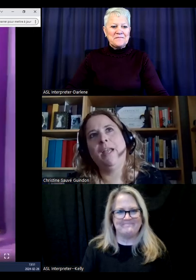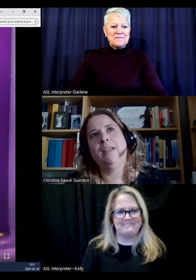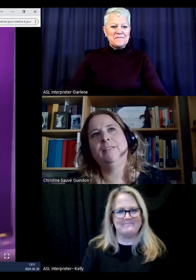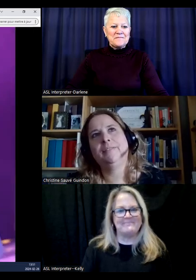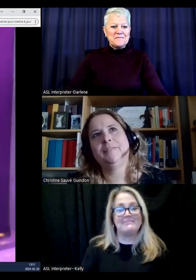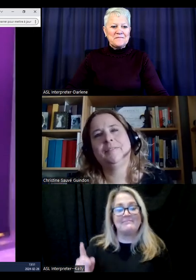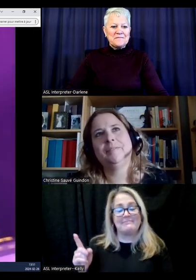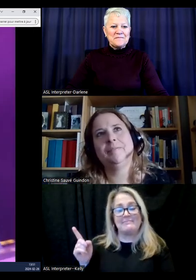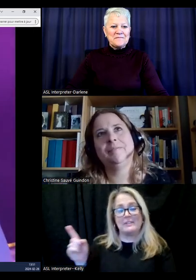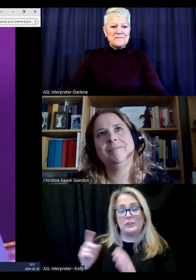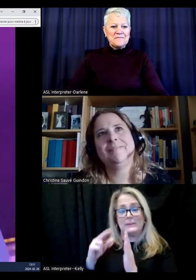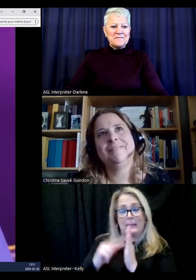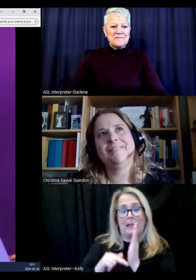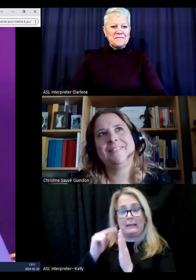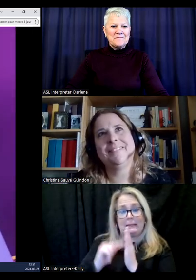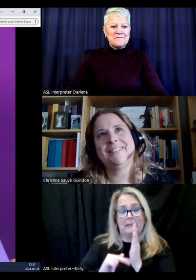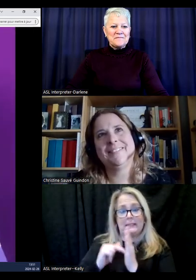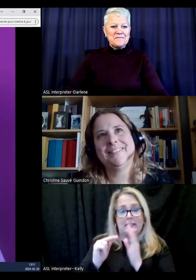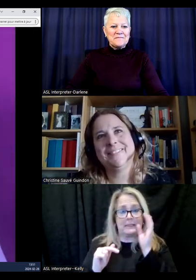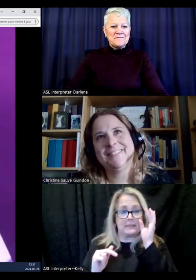She's painting.